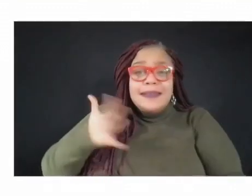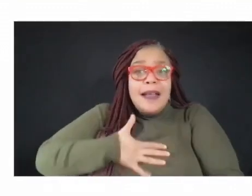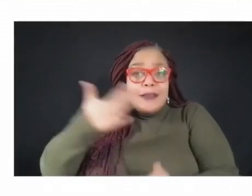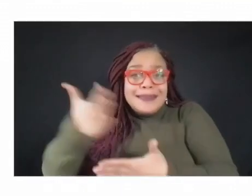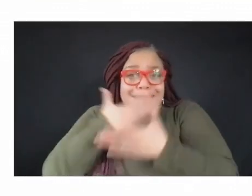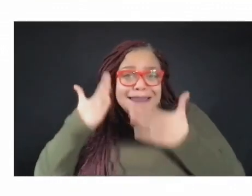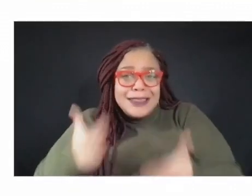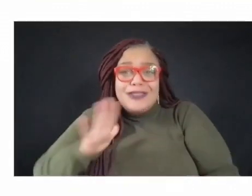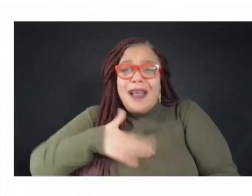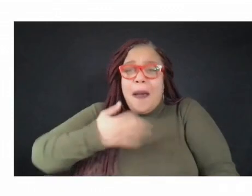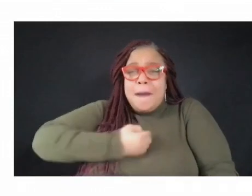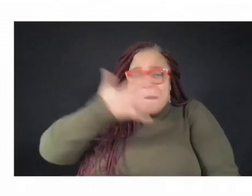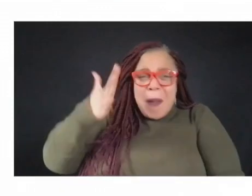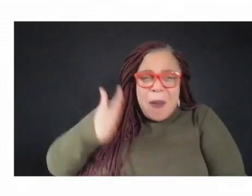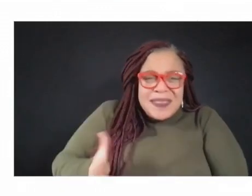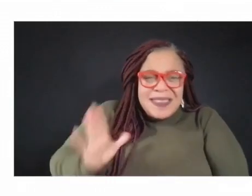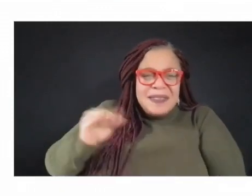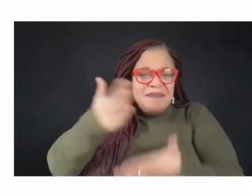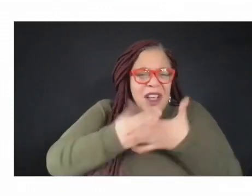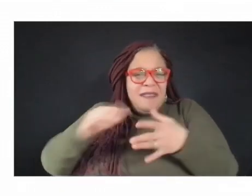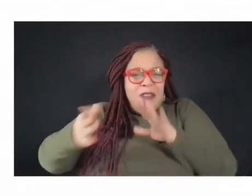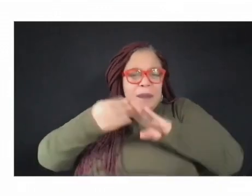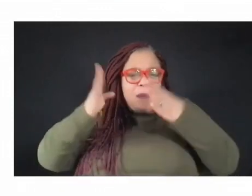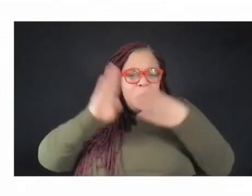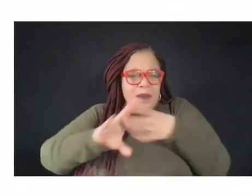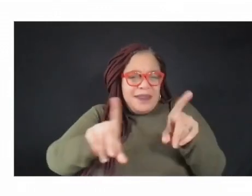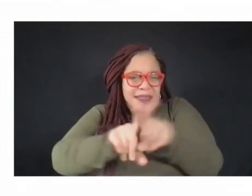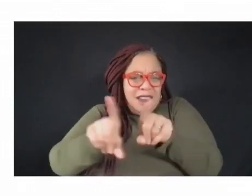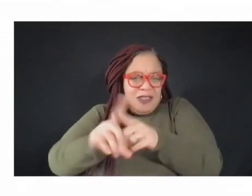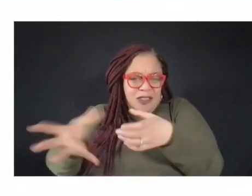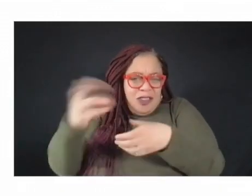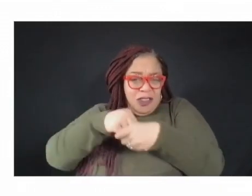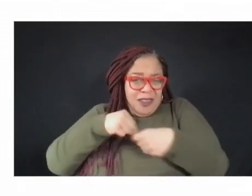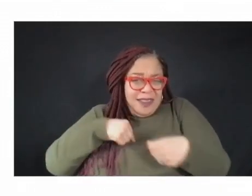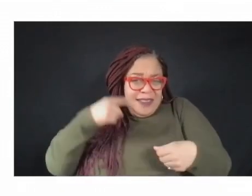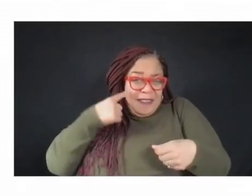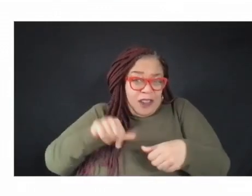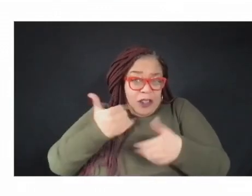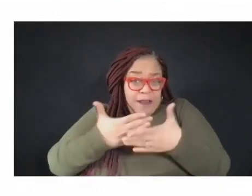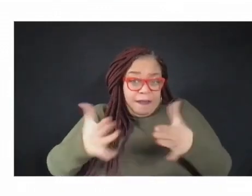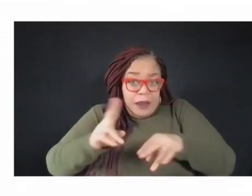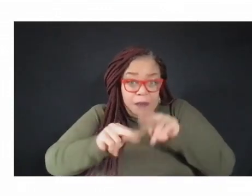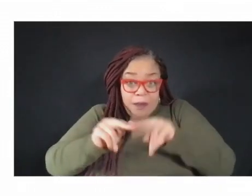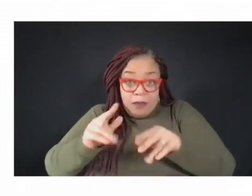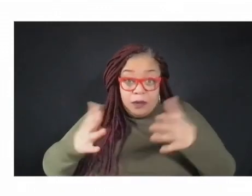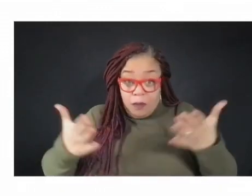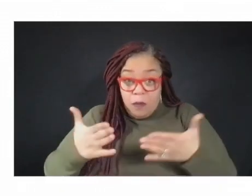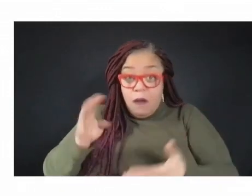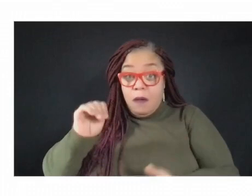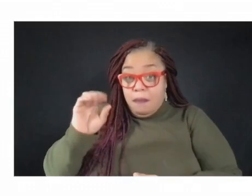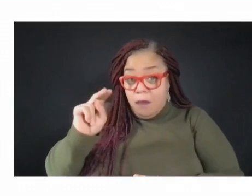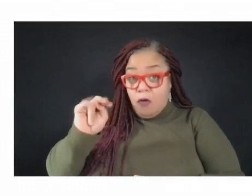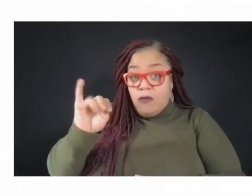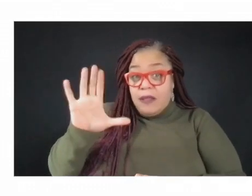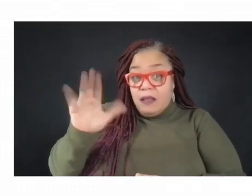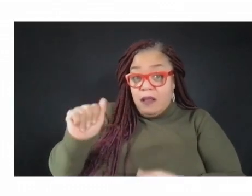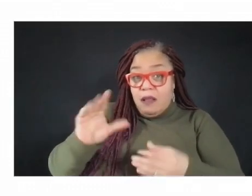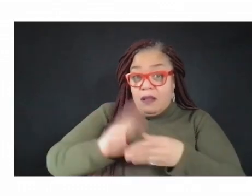I think the other thing, building on what Monica just said, that is clear in all of these, but it's been